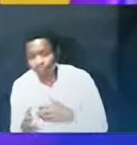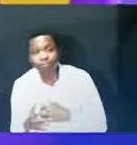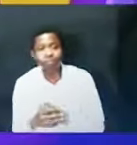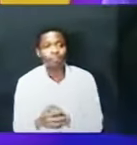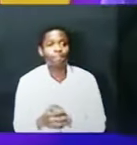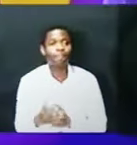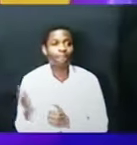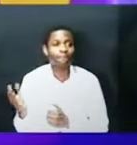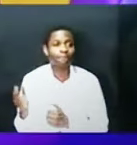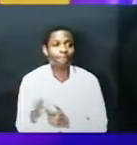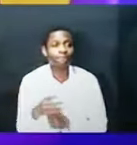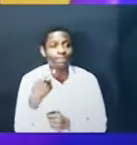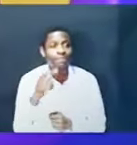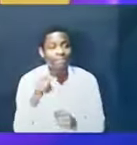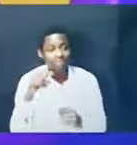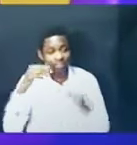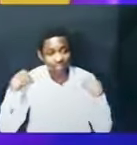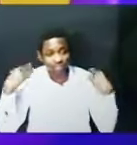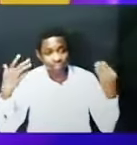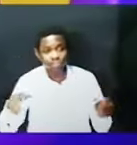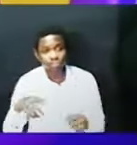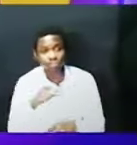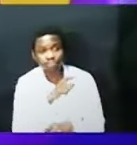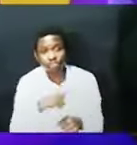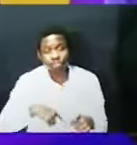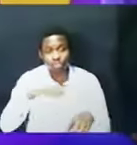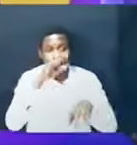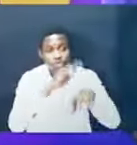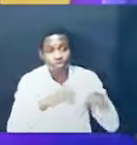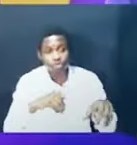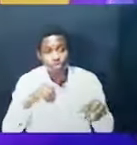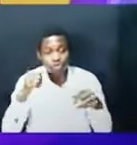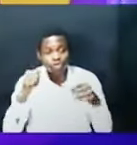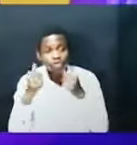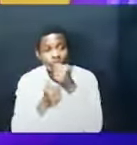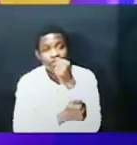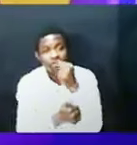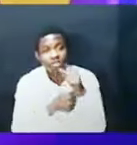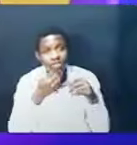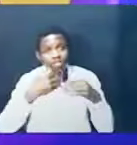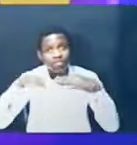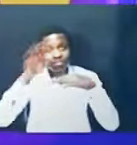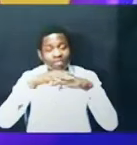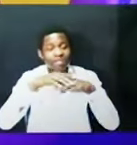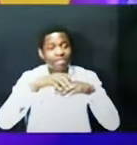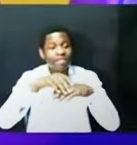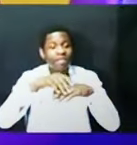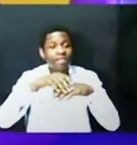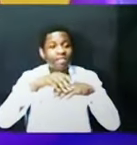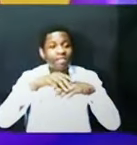15. The angel of the Lord called to Abraham from heaven a second time.